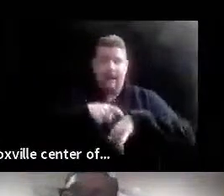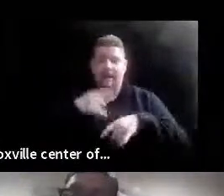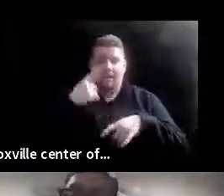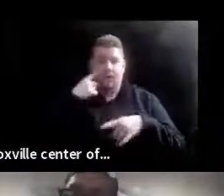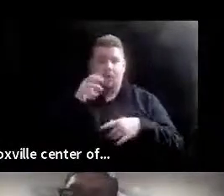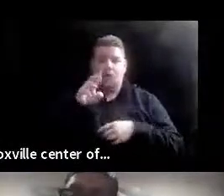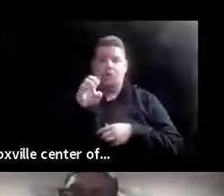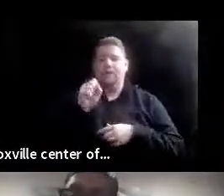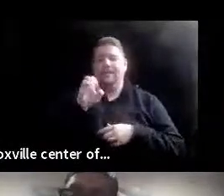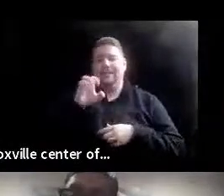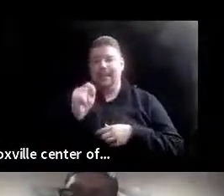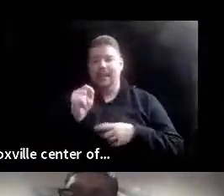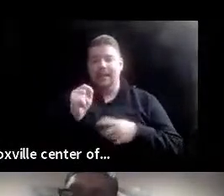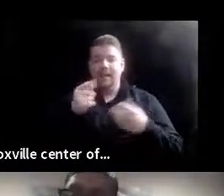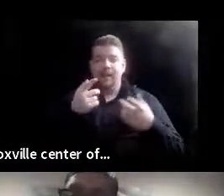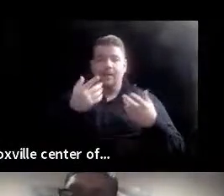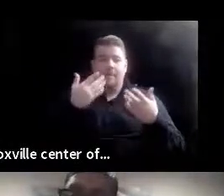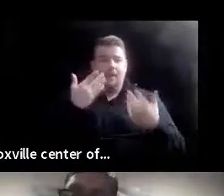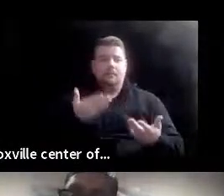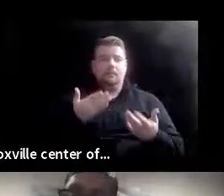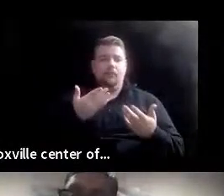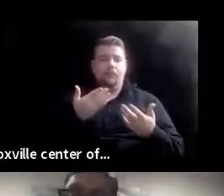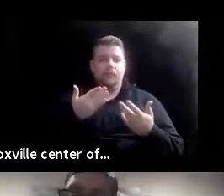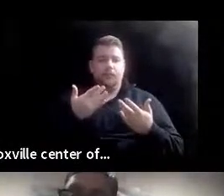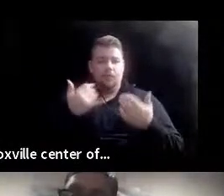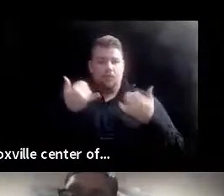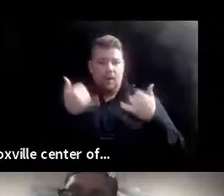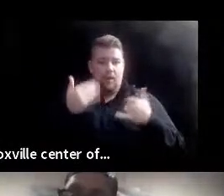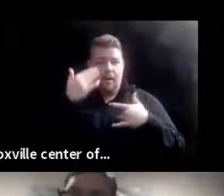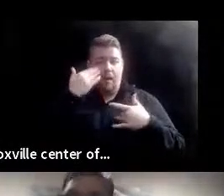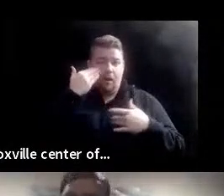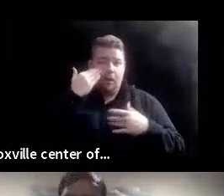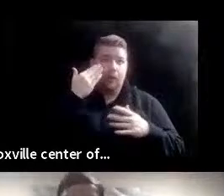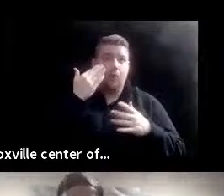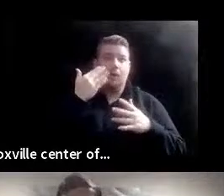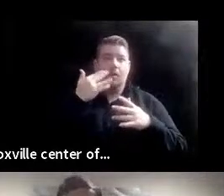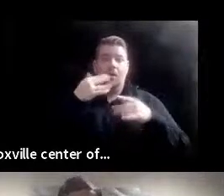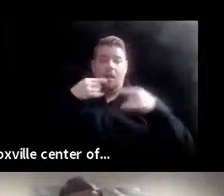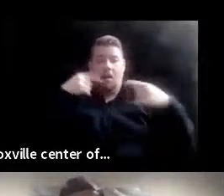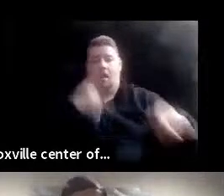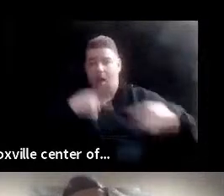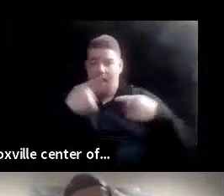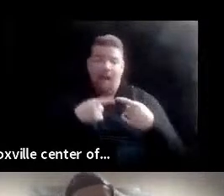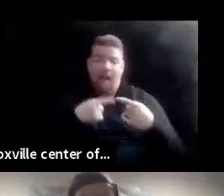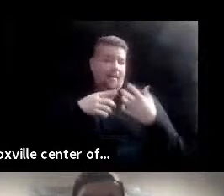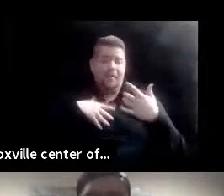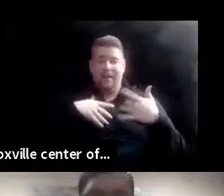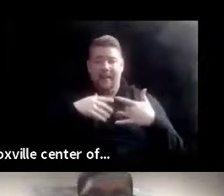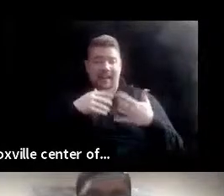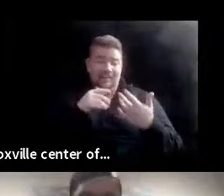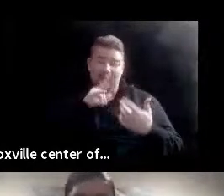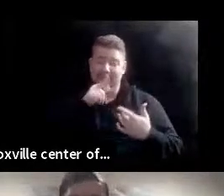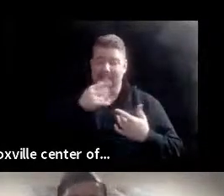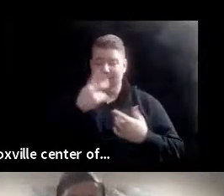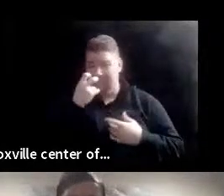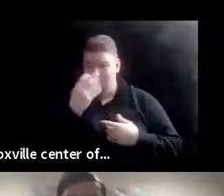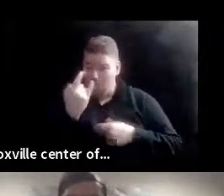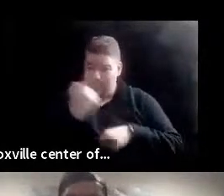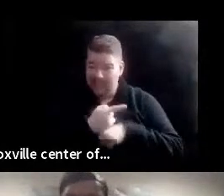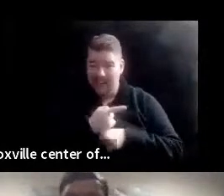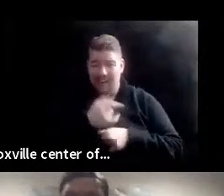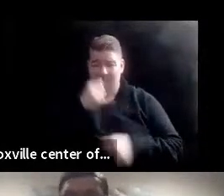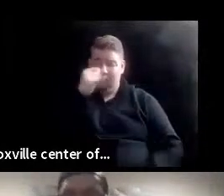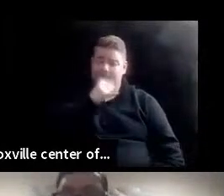those guidelines, because we all knew how cumbersome and arguably unrealistic 14 days was.